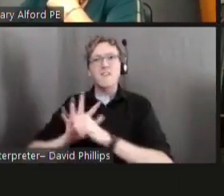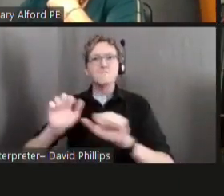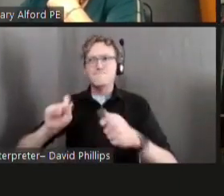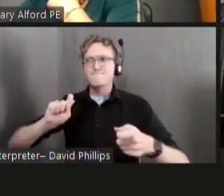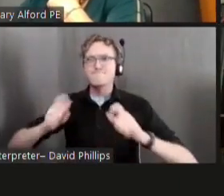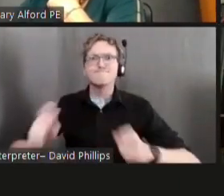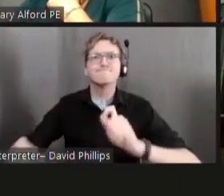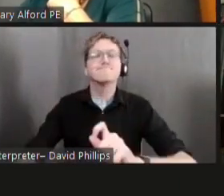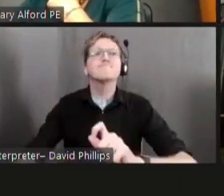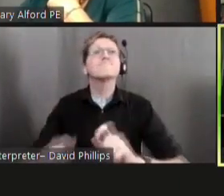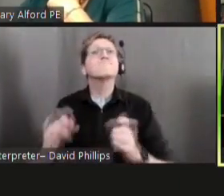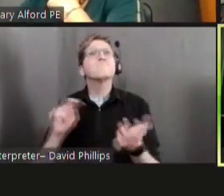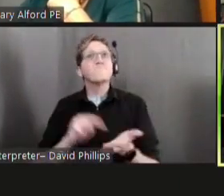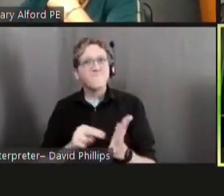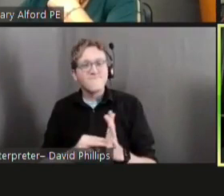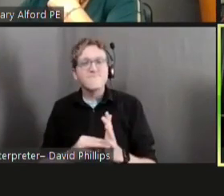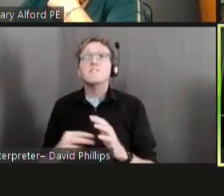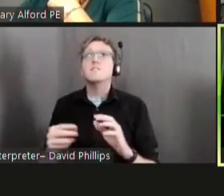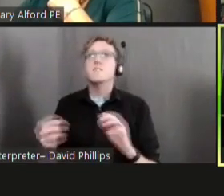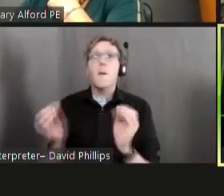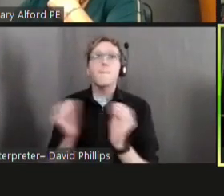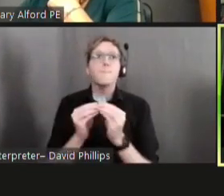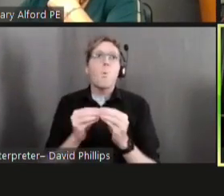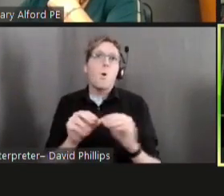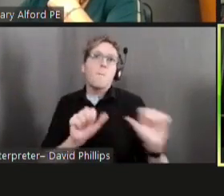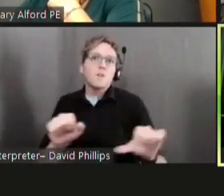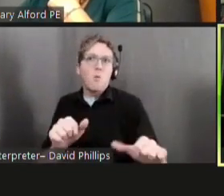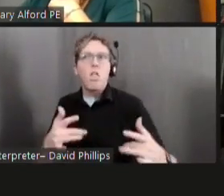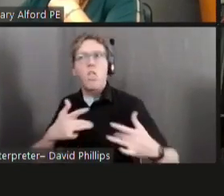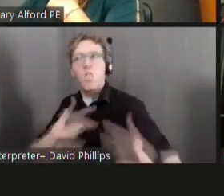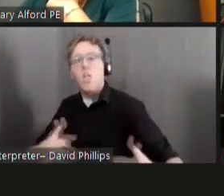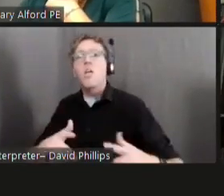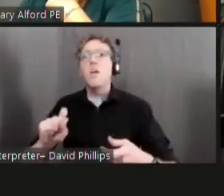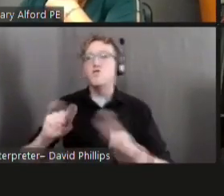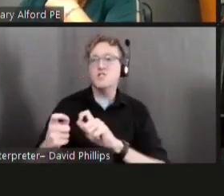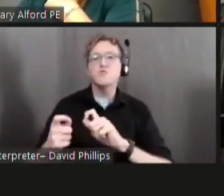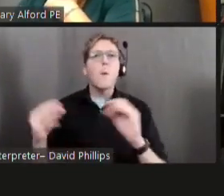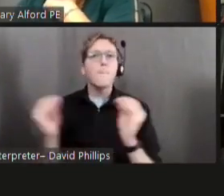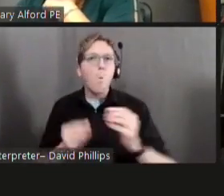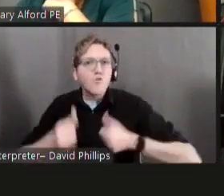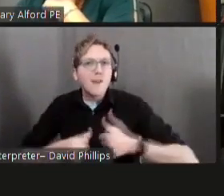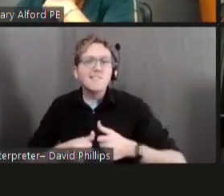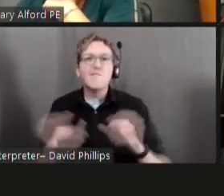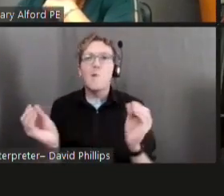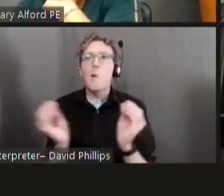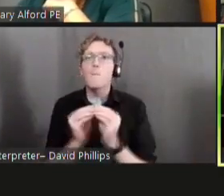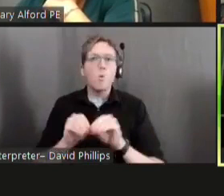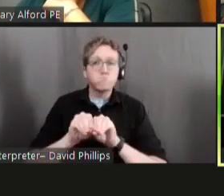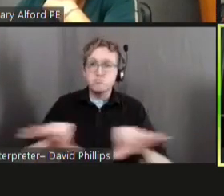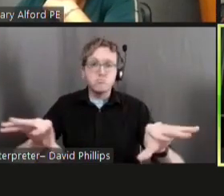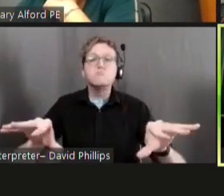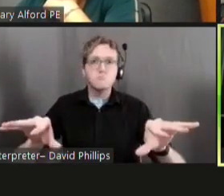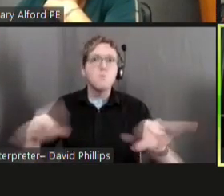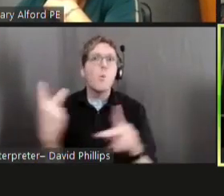the likelihood that new variants, new and more aggressive variants will come out. So